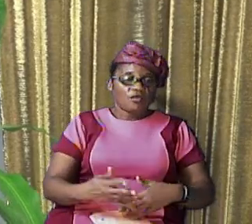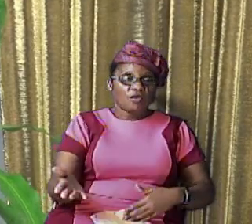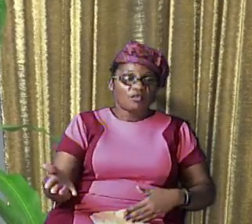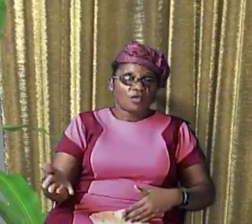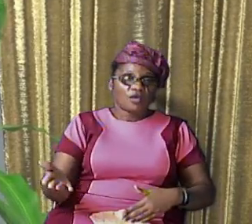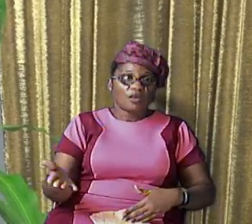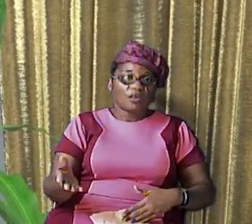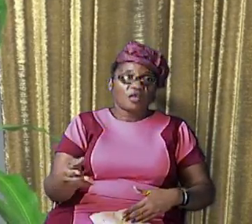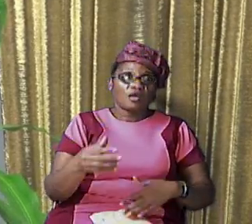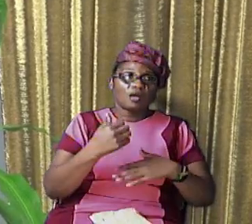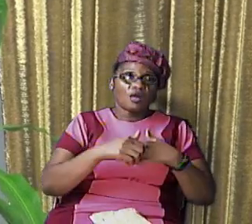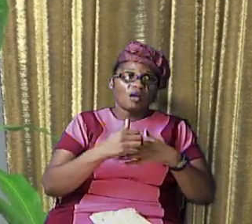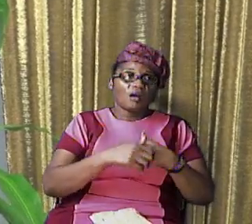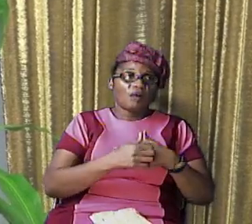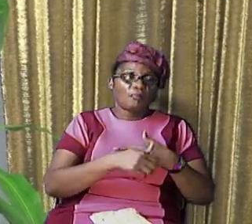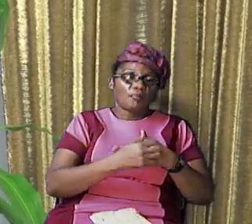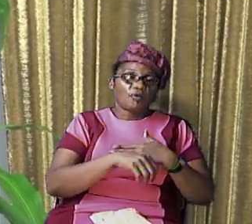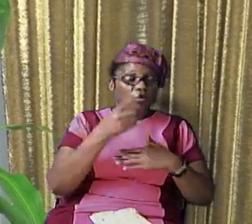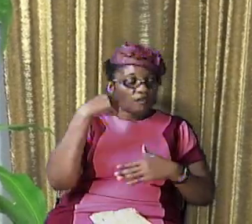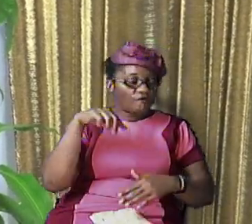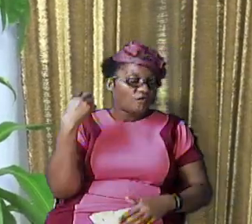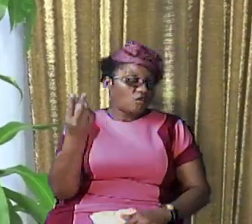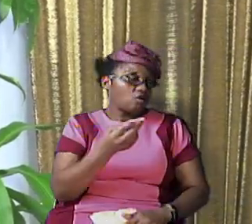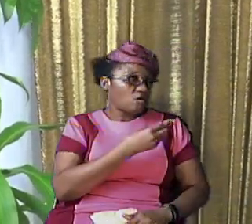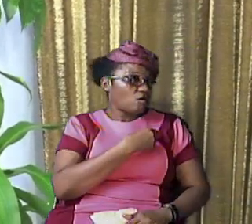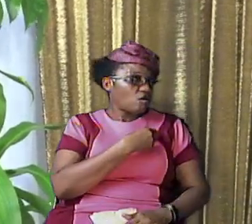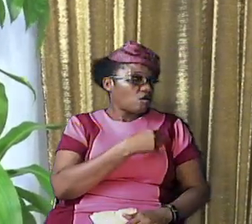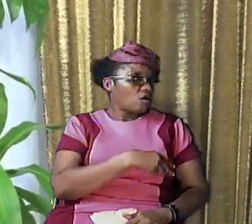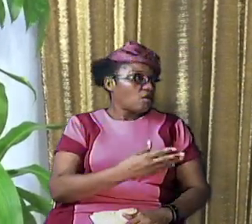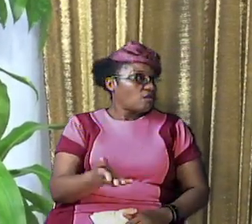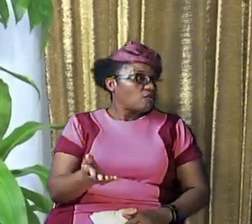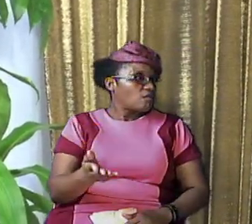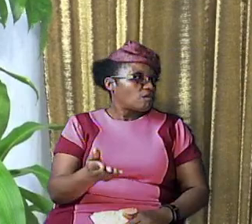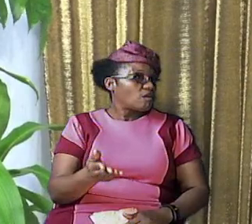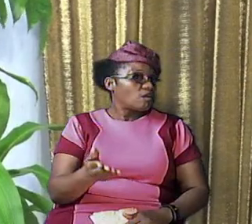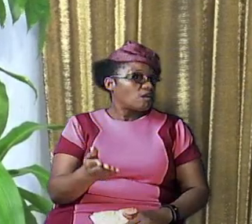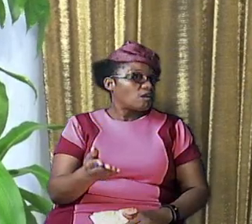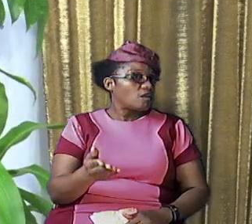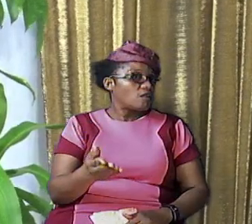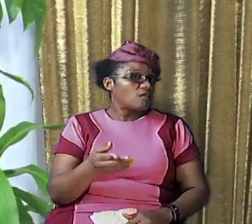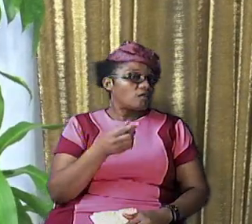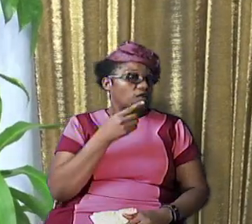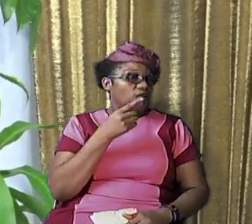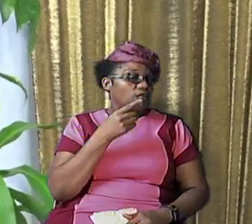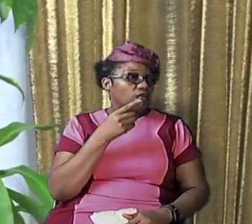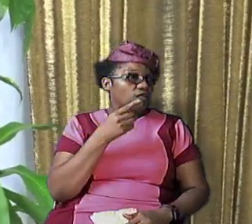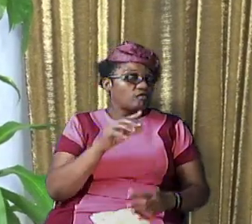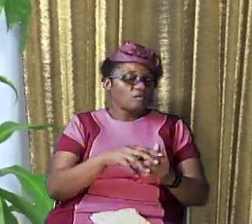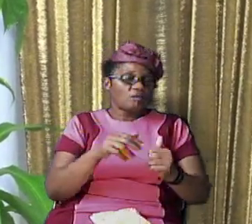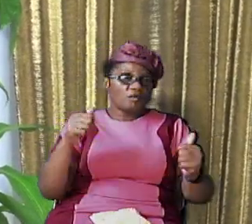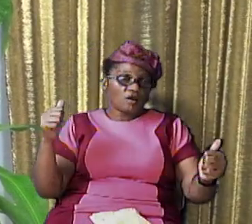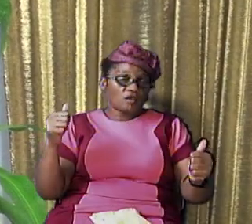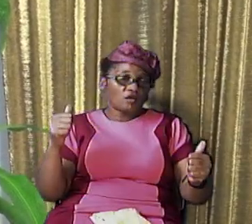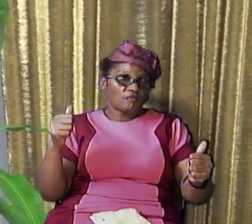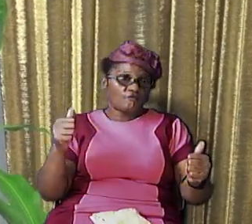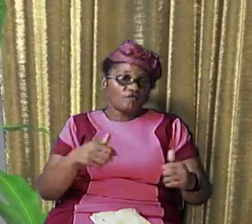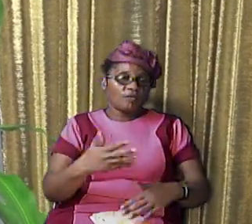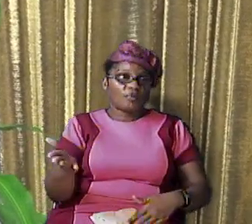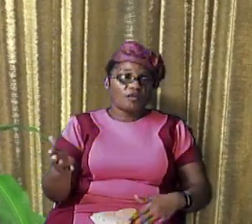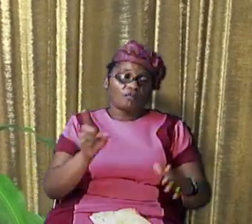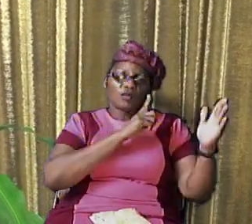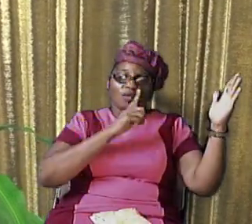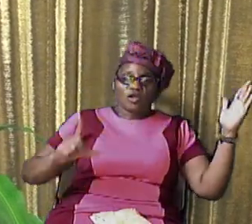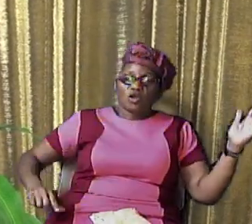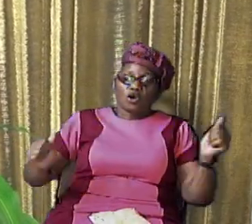are bread for us. Their defense is departed from them, and the Lord